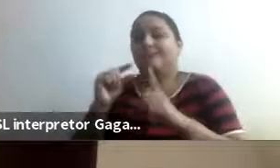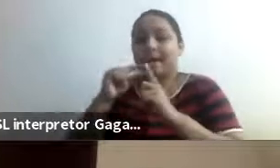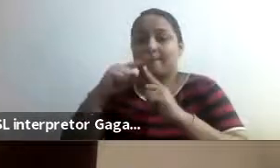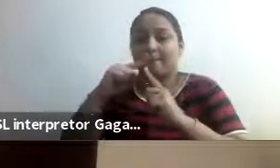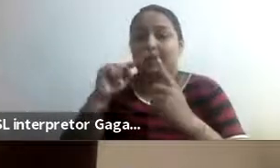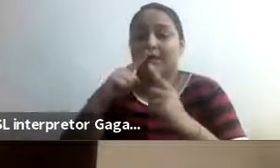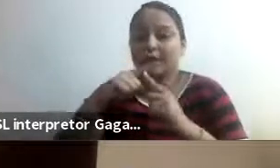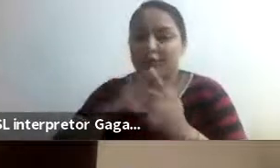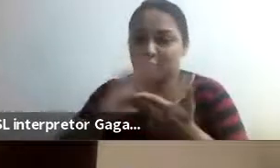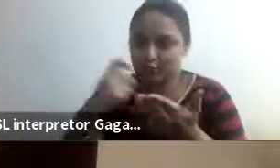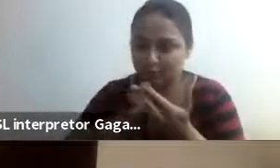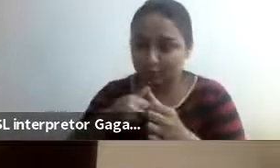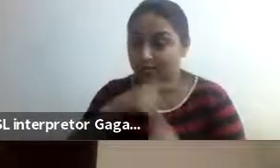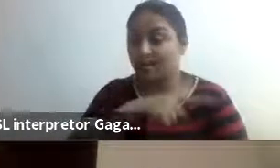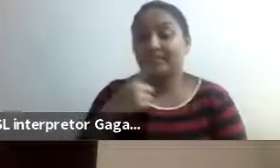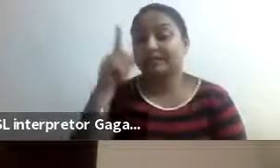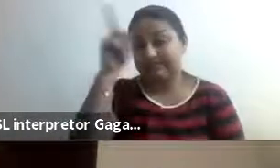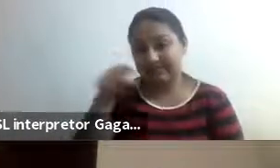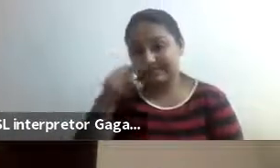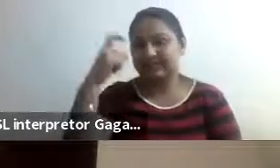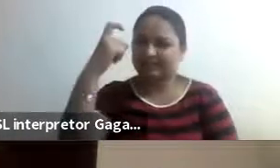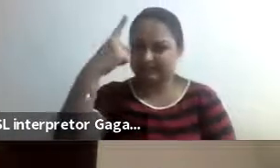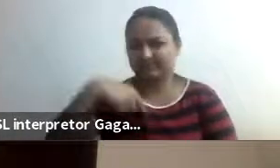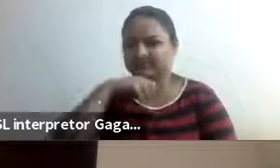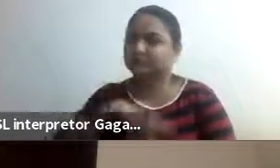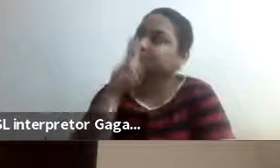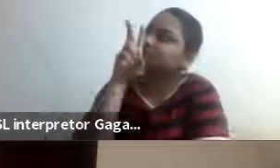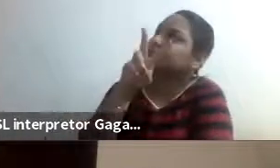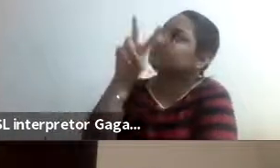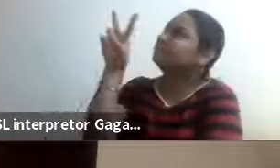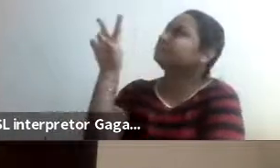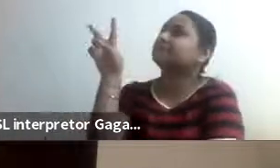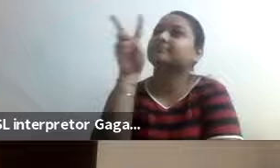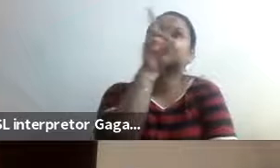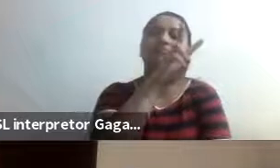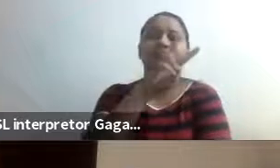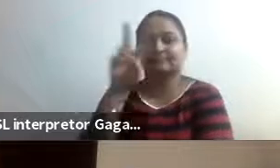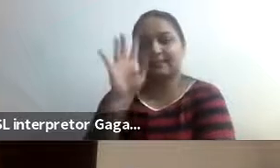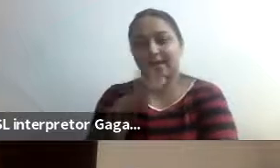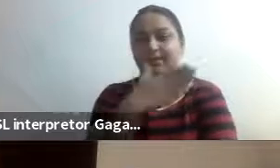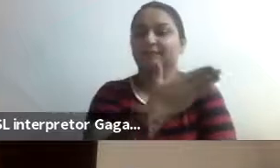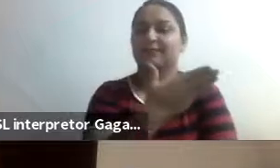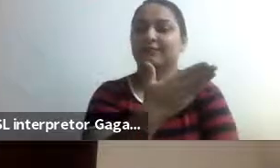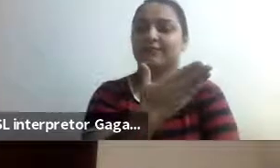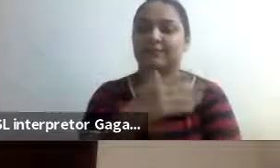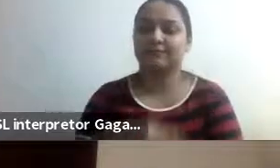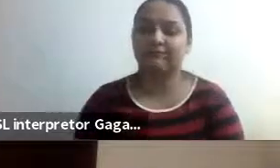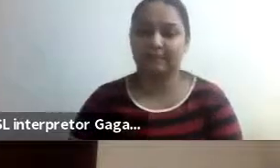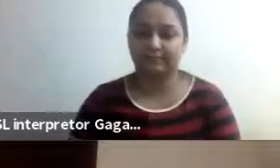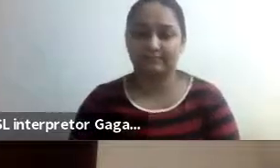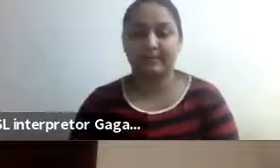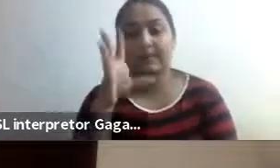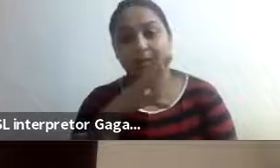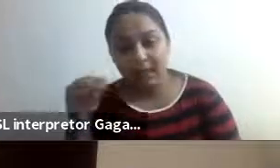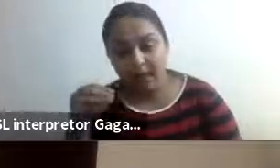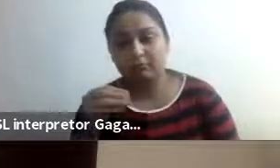she was 6 or 7, she would stand and watch Pithora painting being done. And because she was a little girl, she'd often get told to go away and say, don't be a